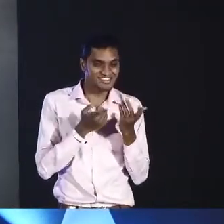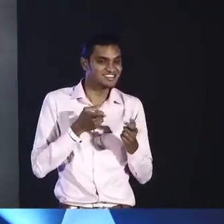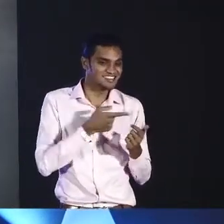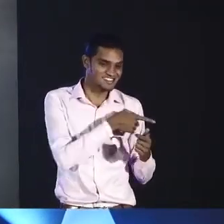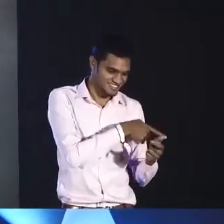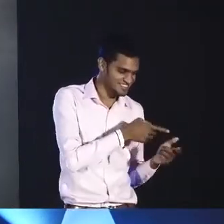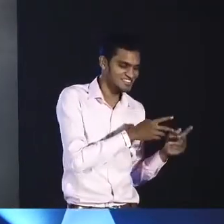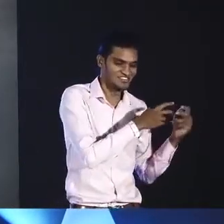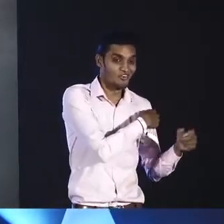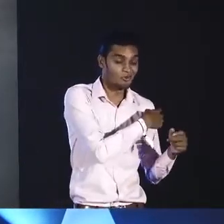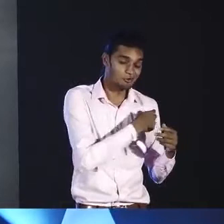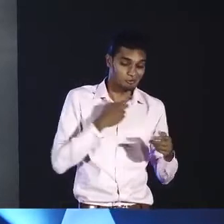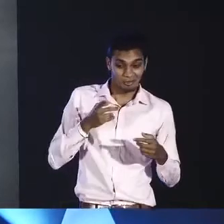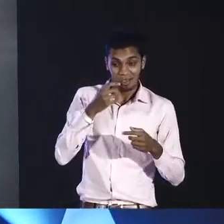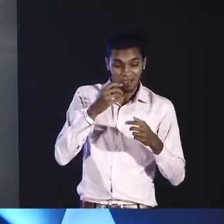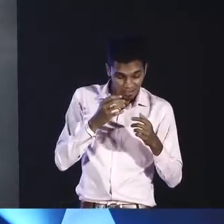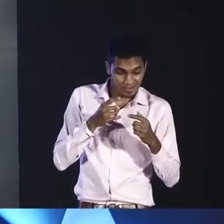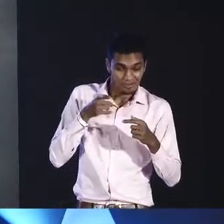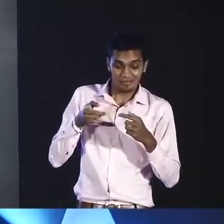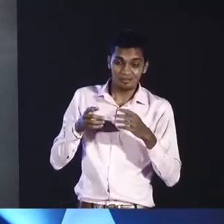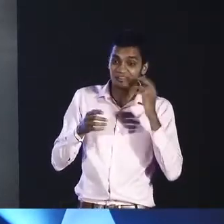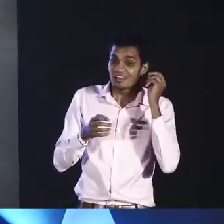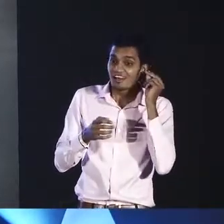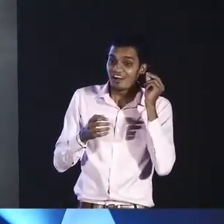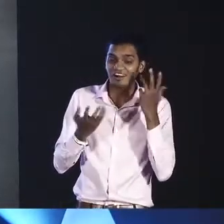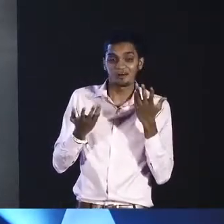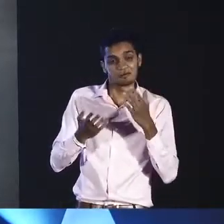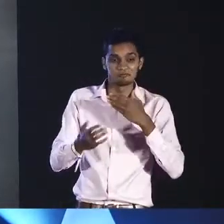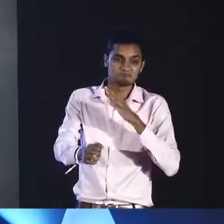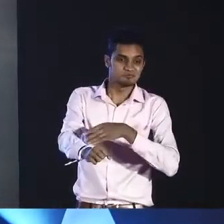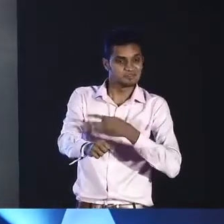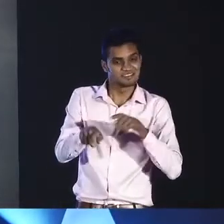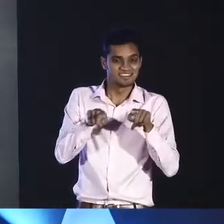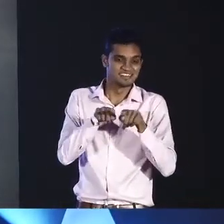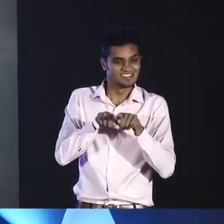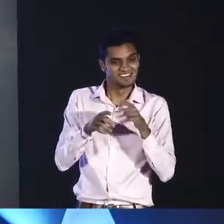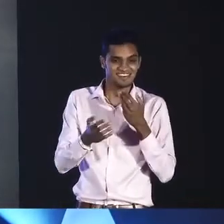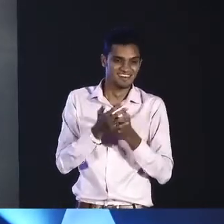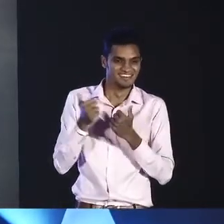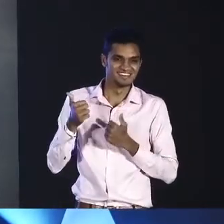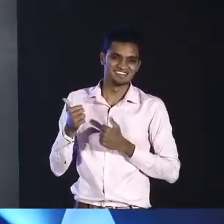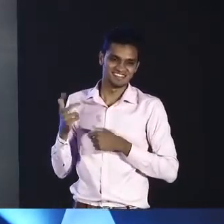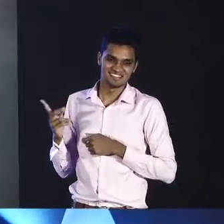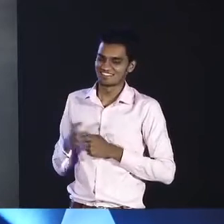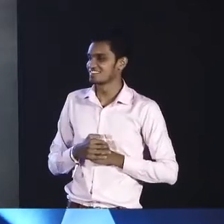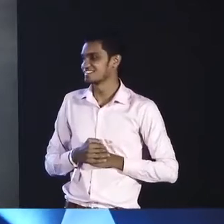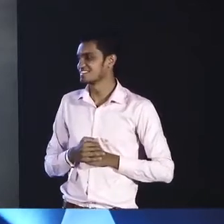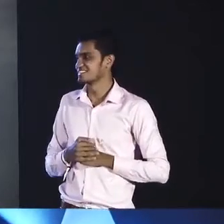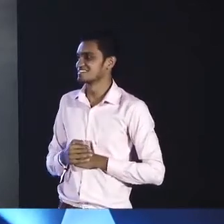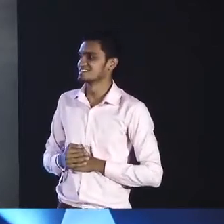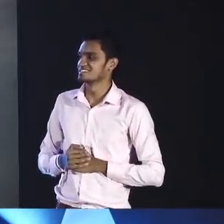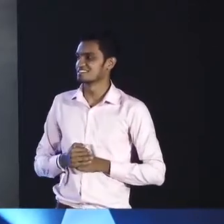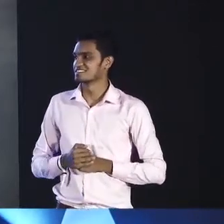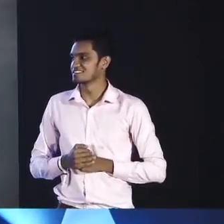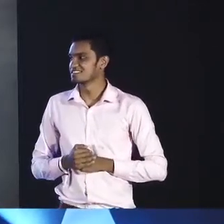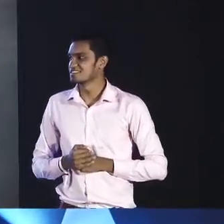true. In fact, I had read a beautiful poem when I was in my 7th standards about the assumptions which we make in life. The